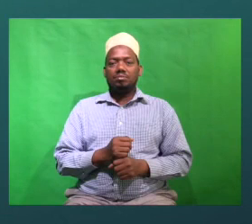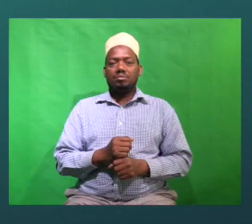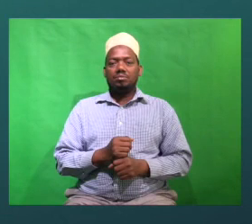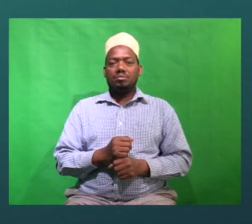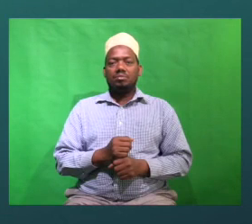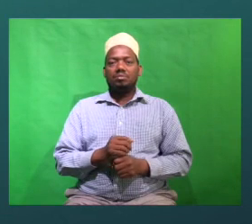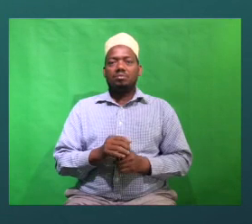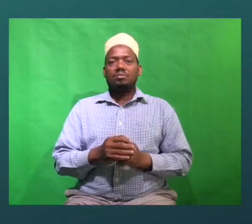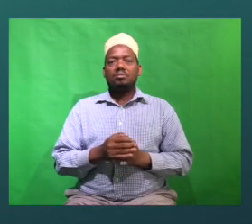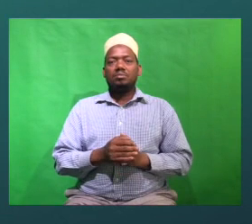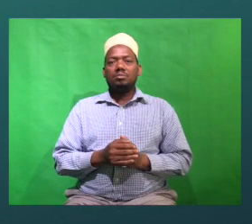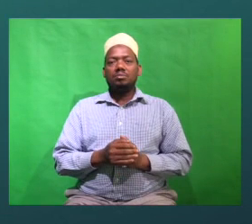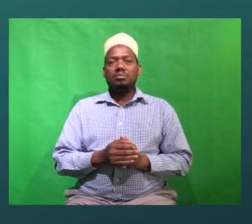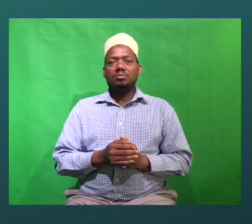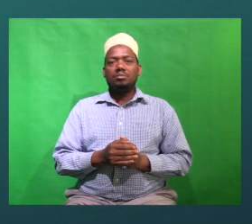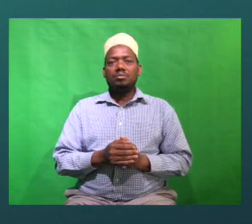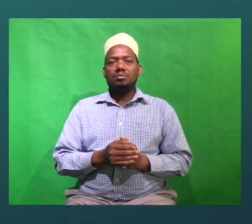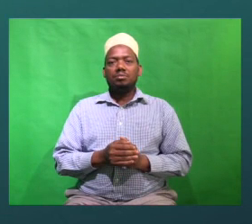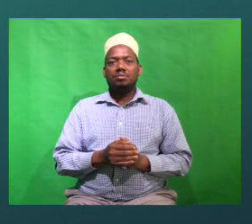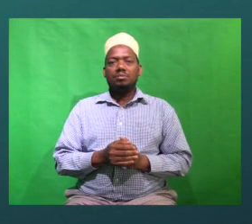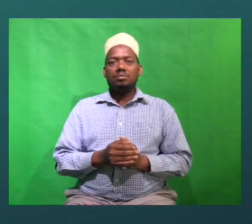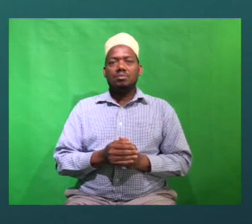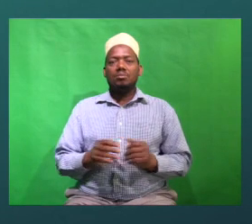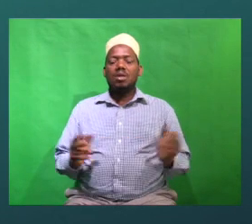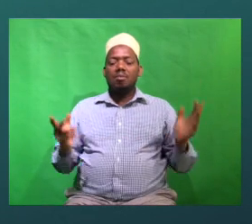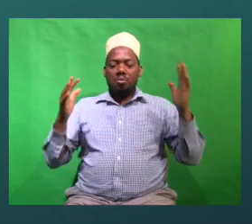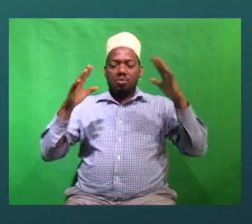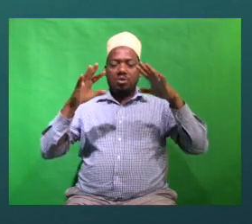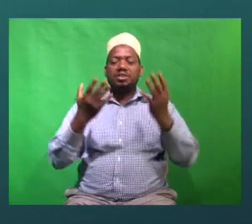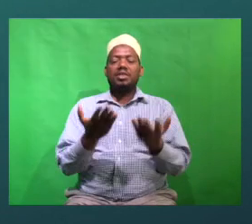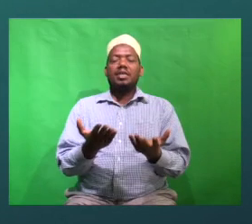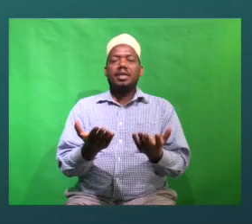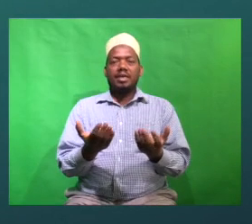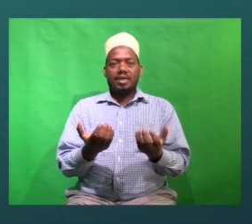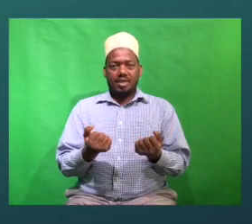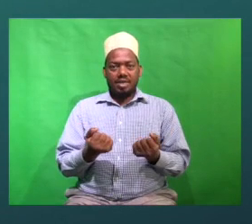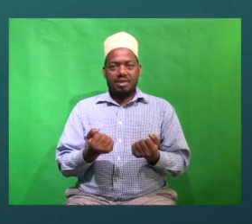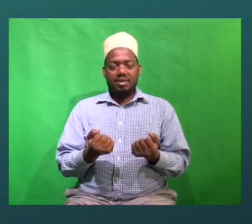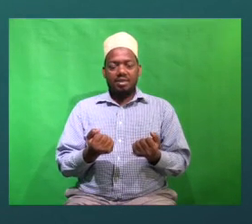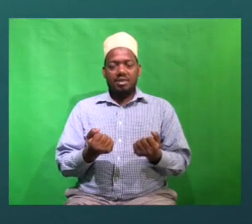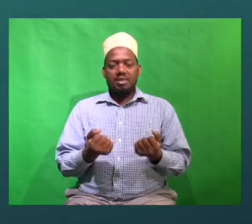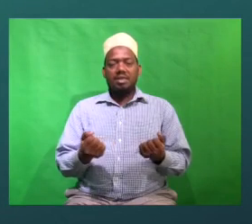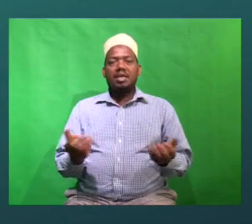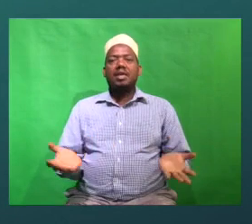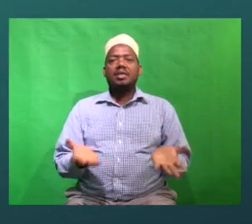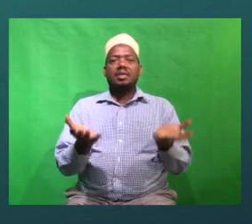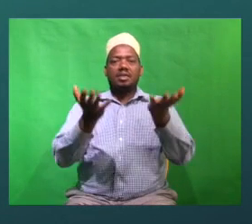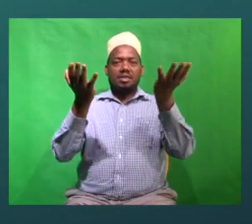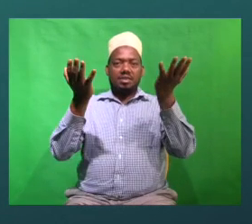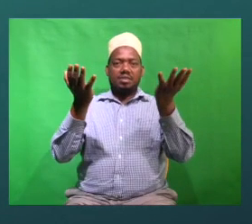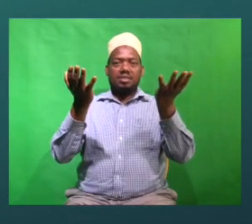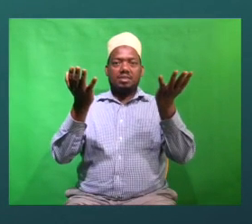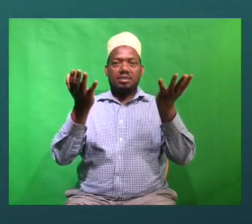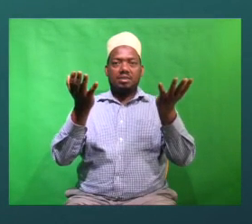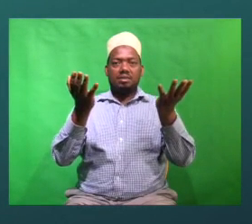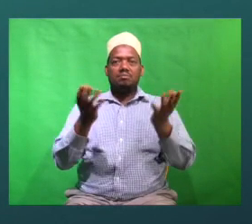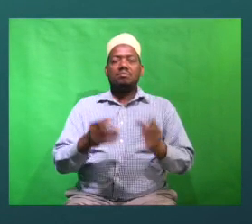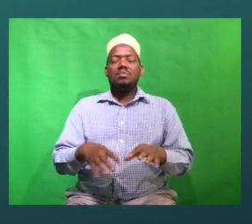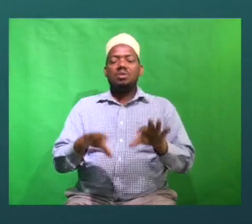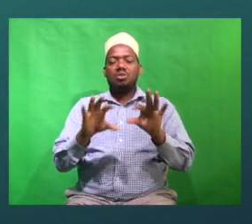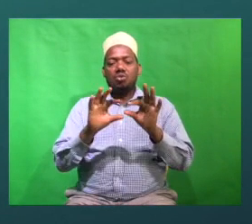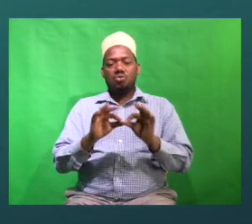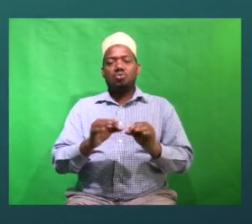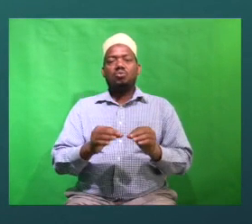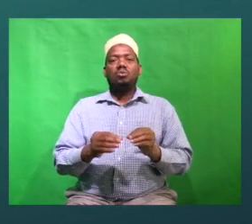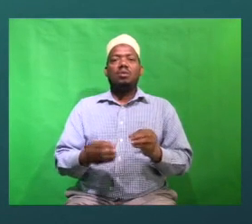of people, my students. Population can increase of revenue through taxes. The government